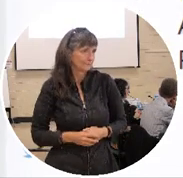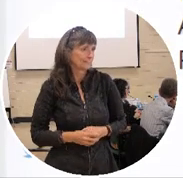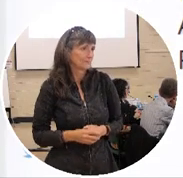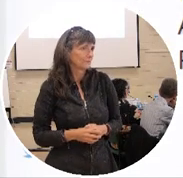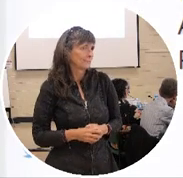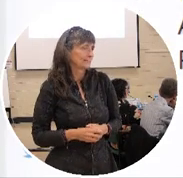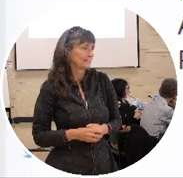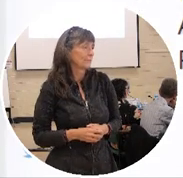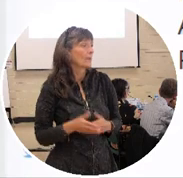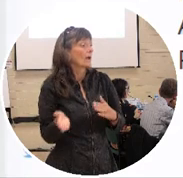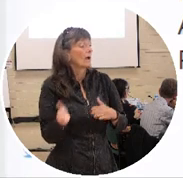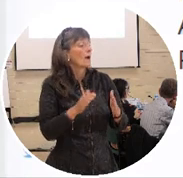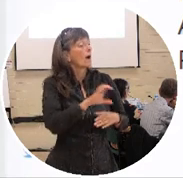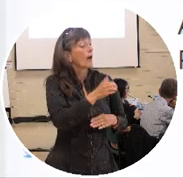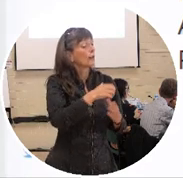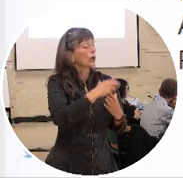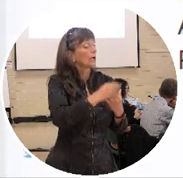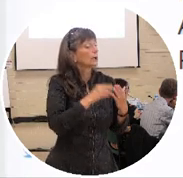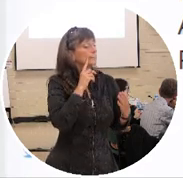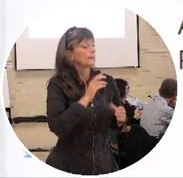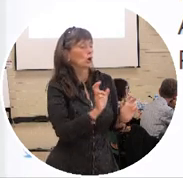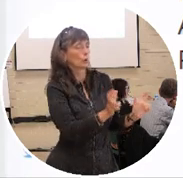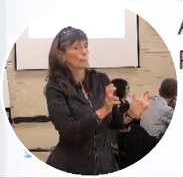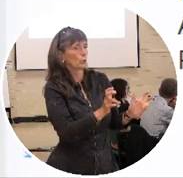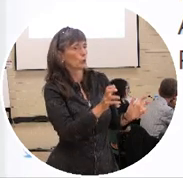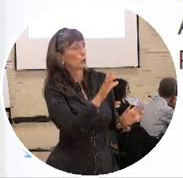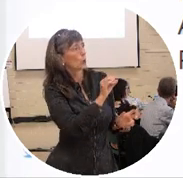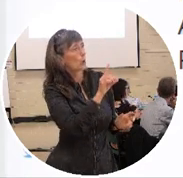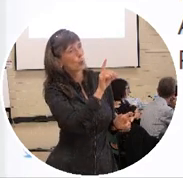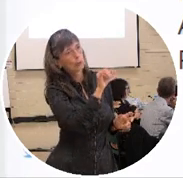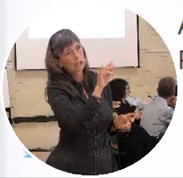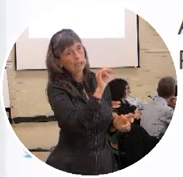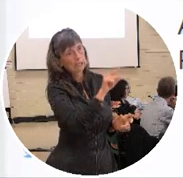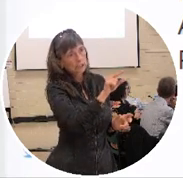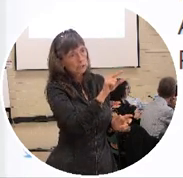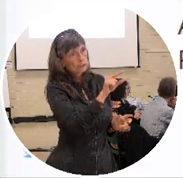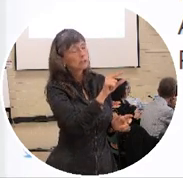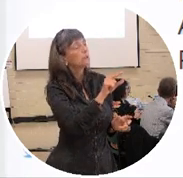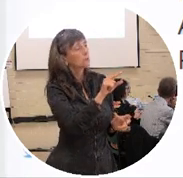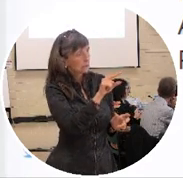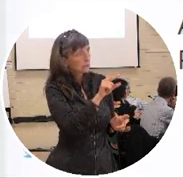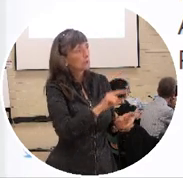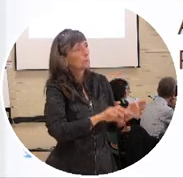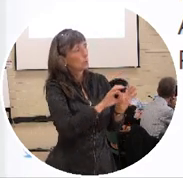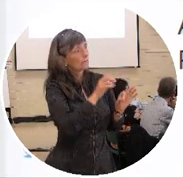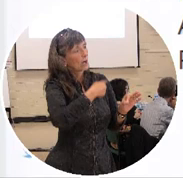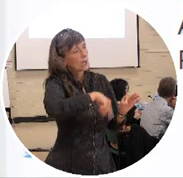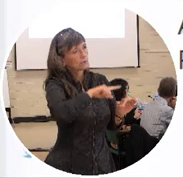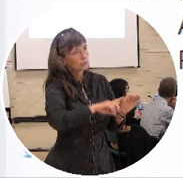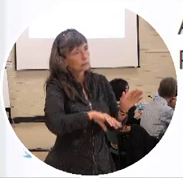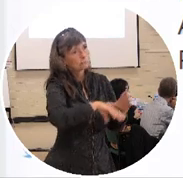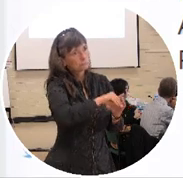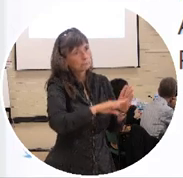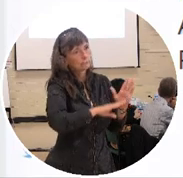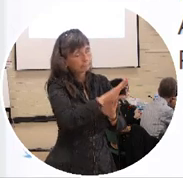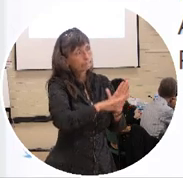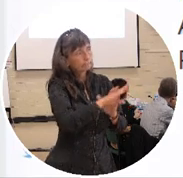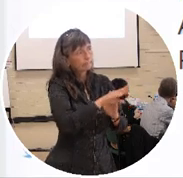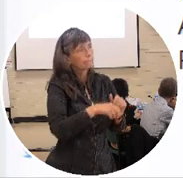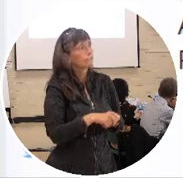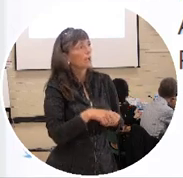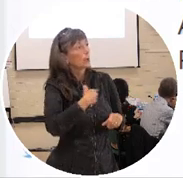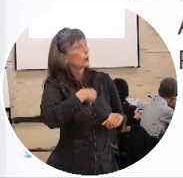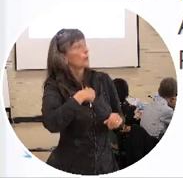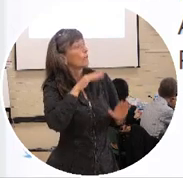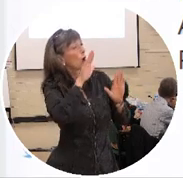In other curricular areas, computer coding was a very important facet. We were fortunate to do some great work with